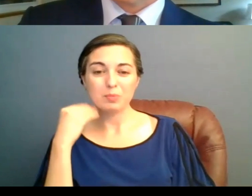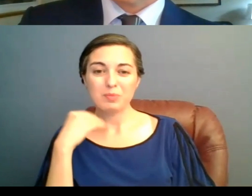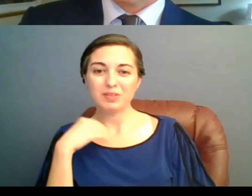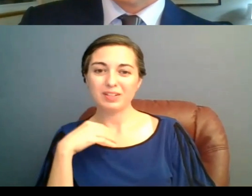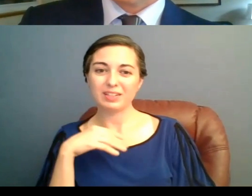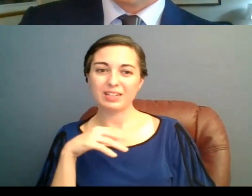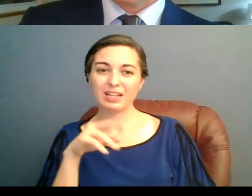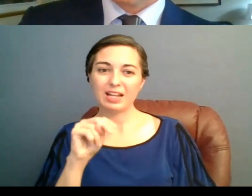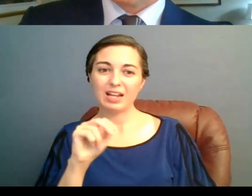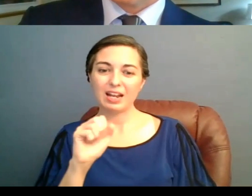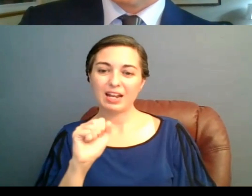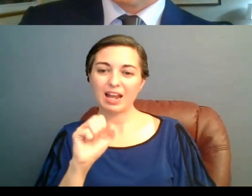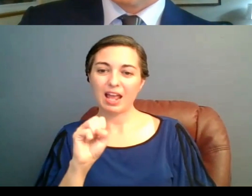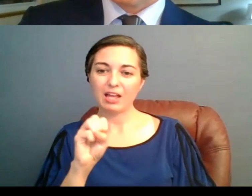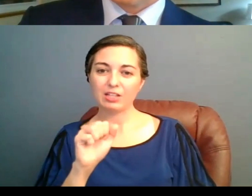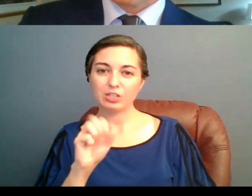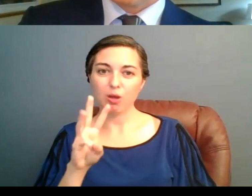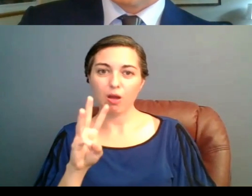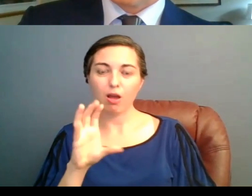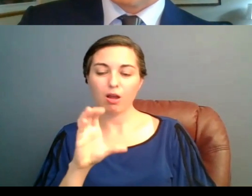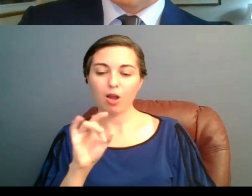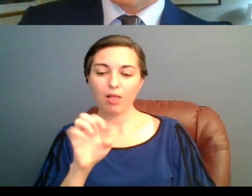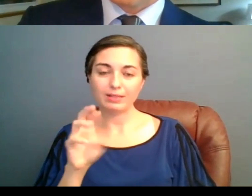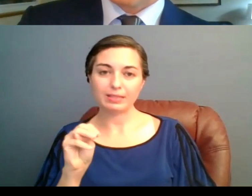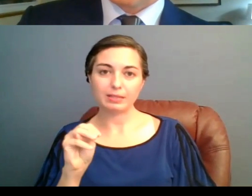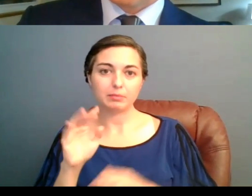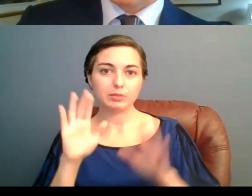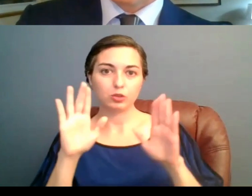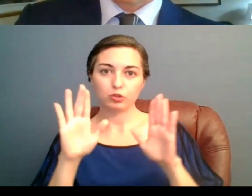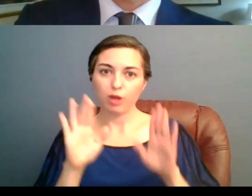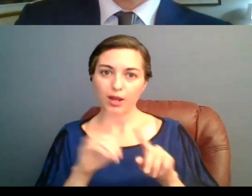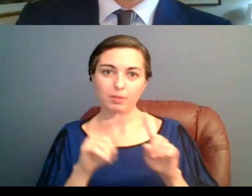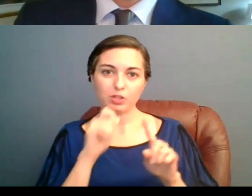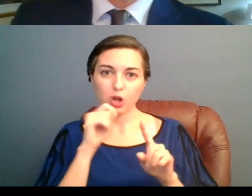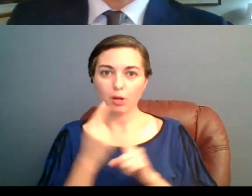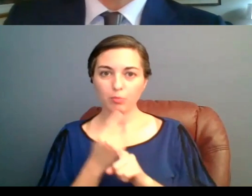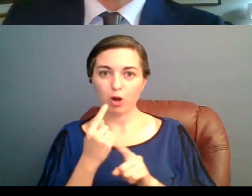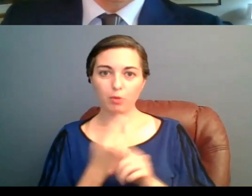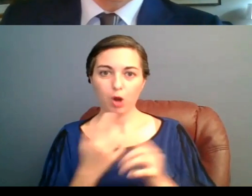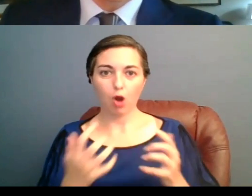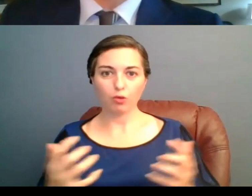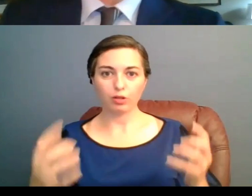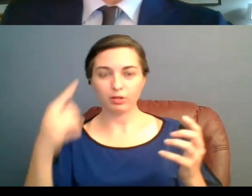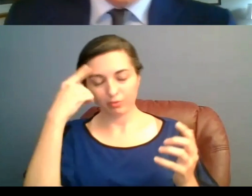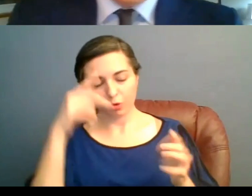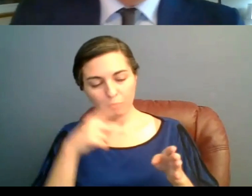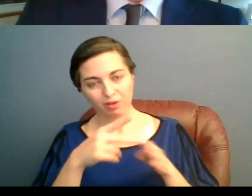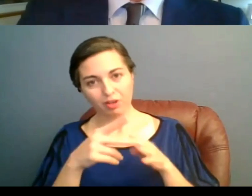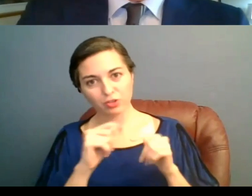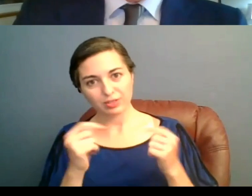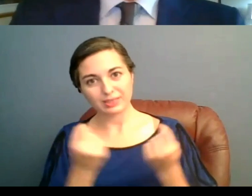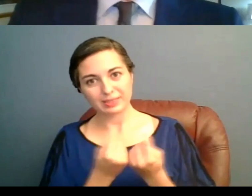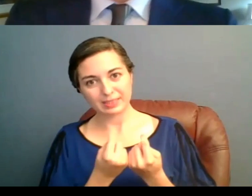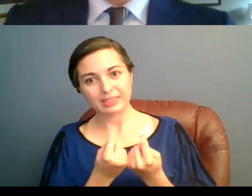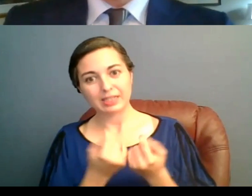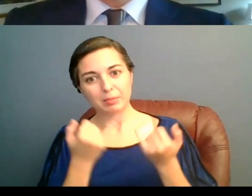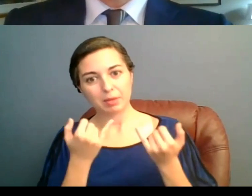great, but it's not a proper arena for a professional team